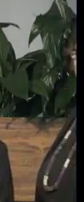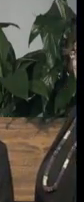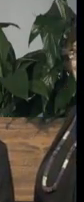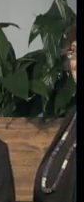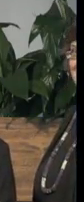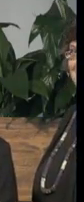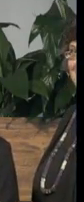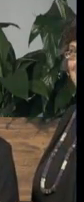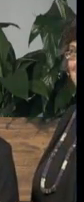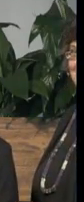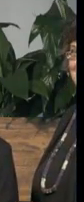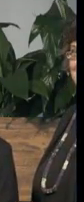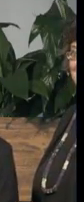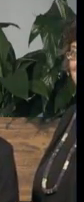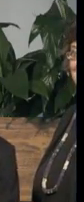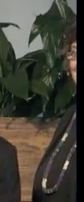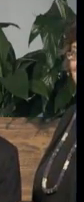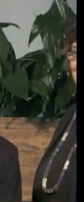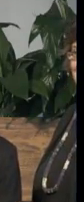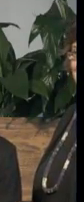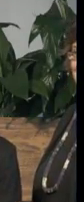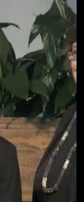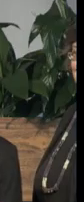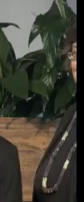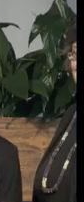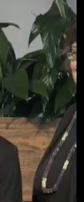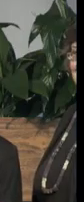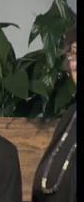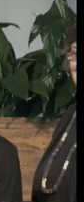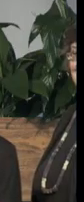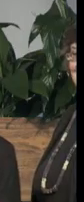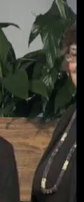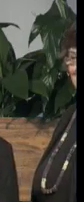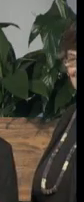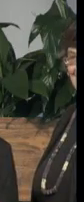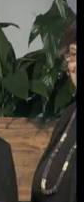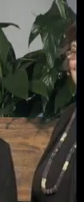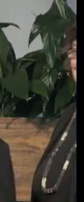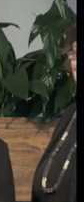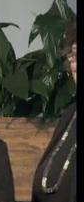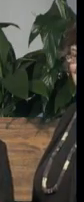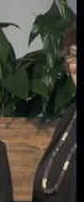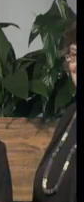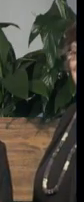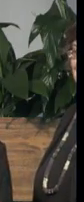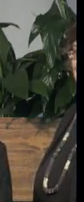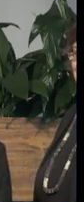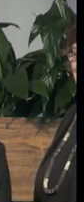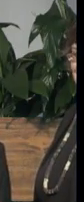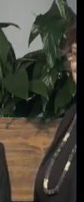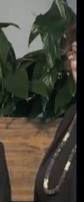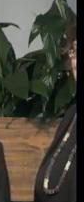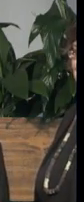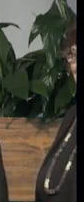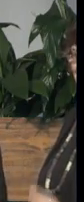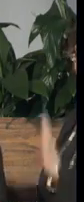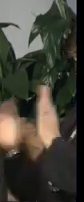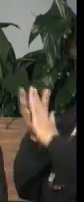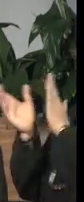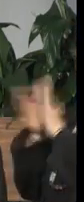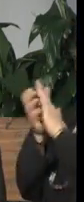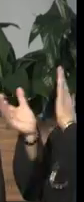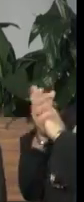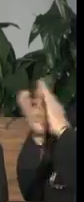together for Christmas. And this Christmas concert is to benefit the Trevor Project, which I'm incredibly passionate about in